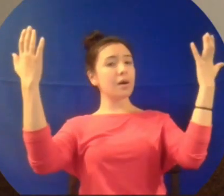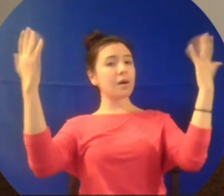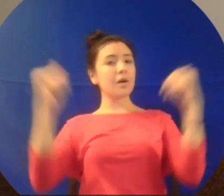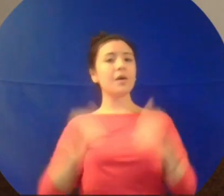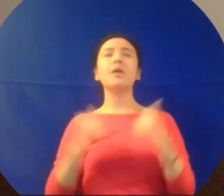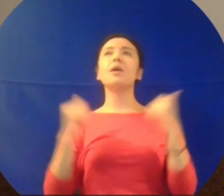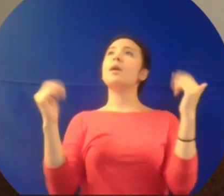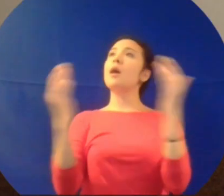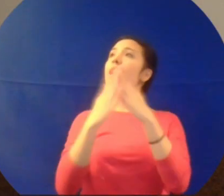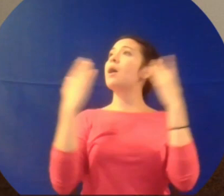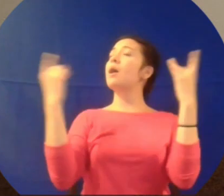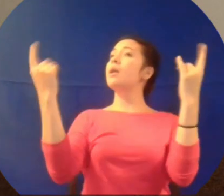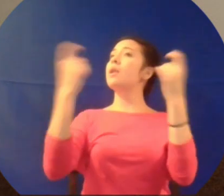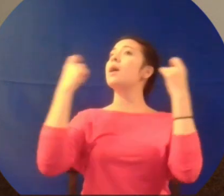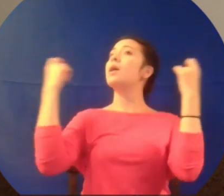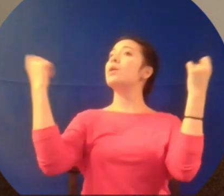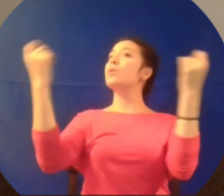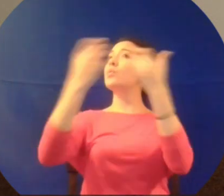alleluia,